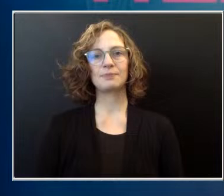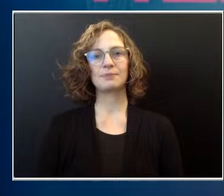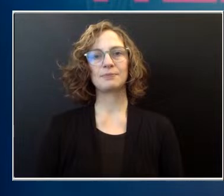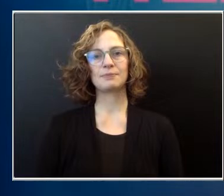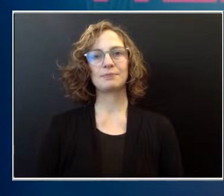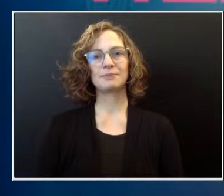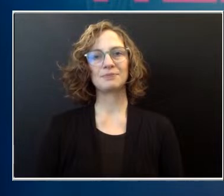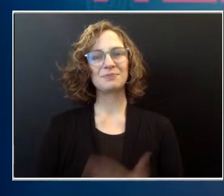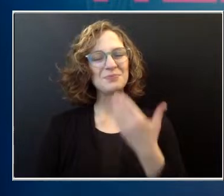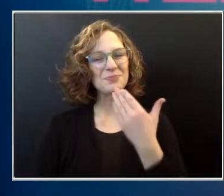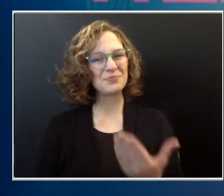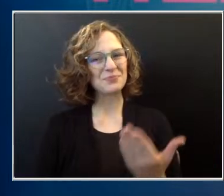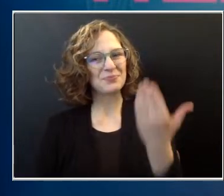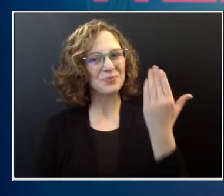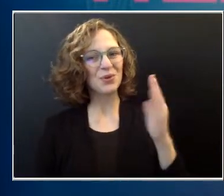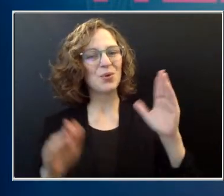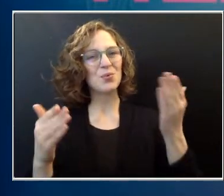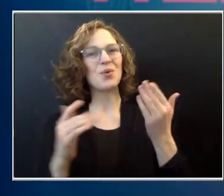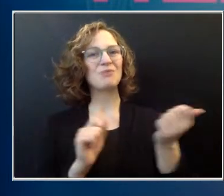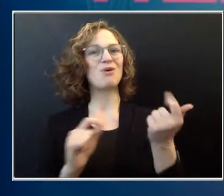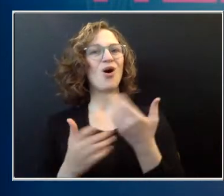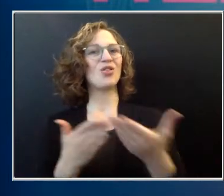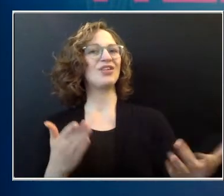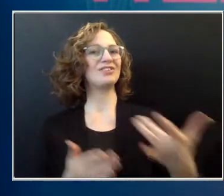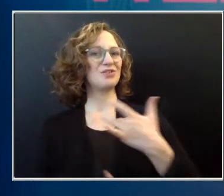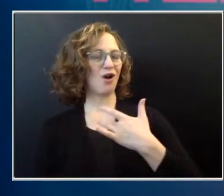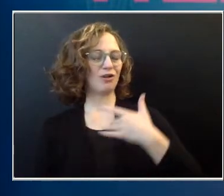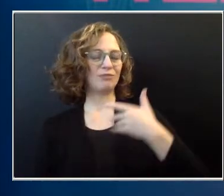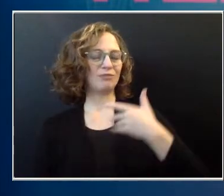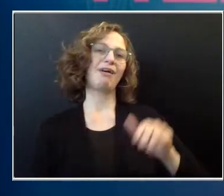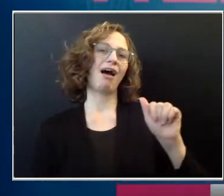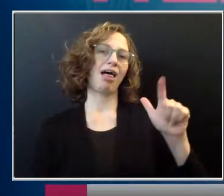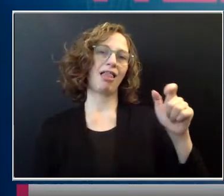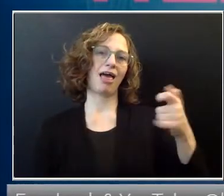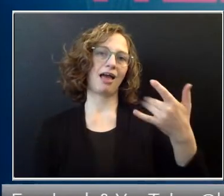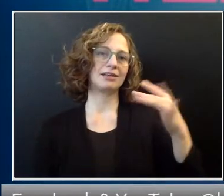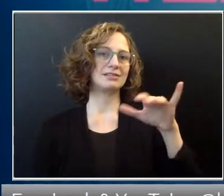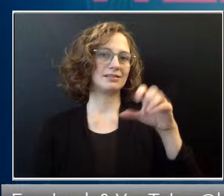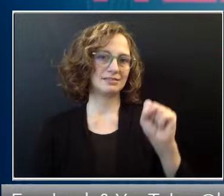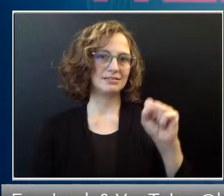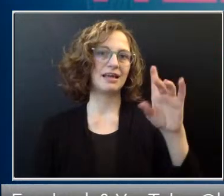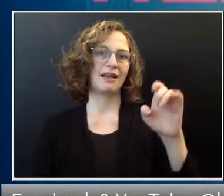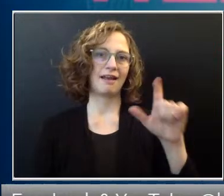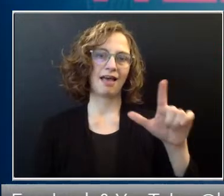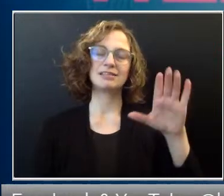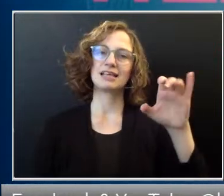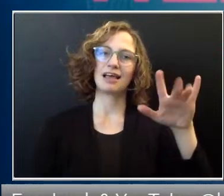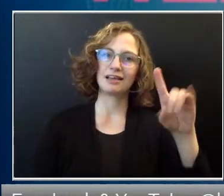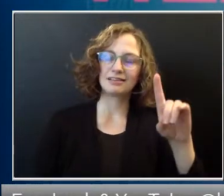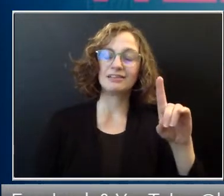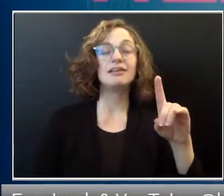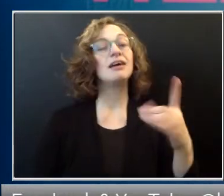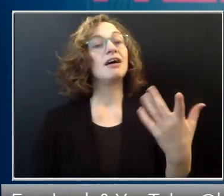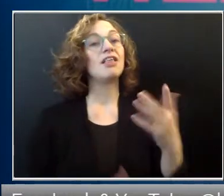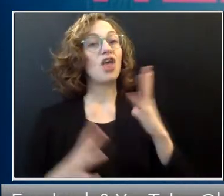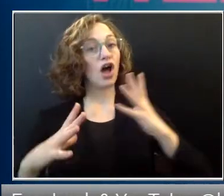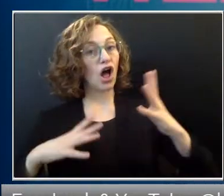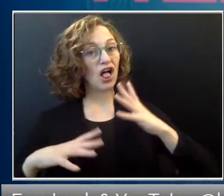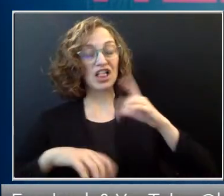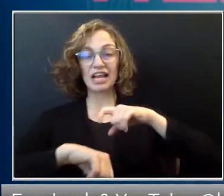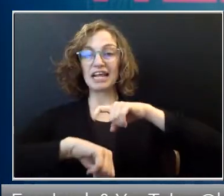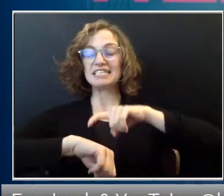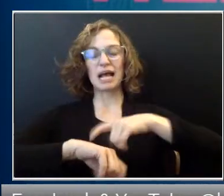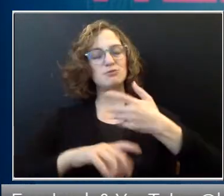Good morning. Welcome to All Things Heart. I'm Alexis Del Cid. The holiday season is a great time for giving and for gratitude for all the gifts